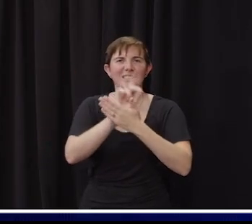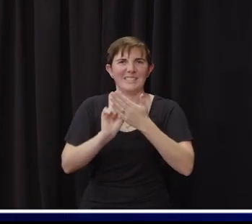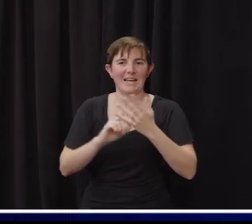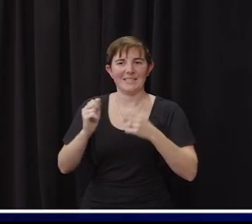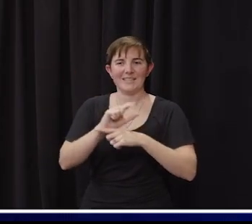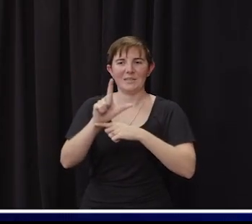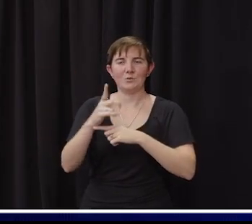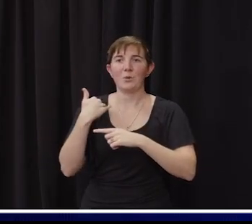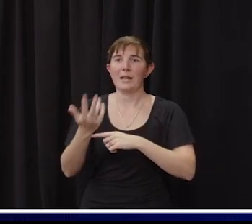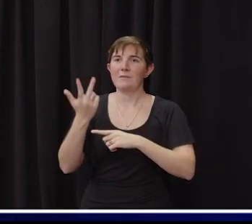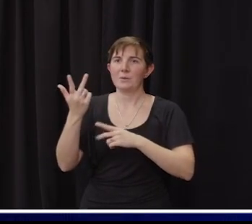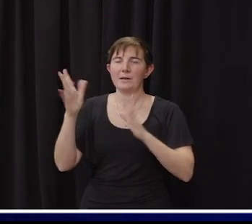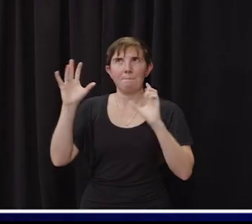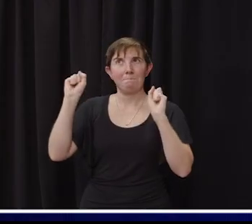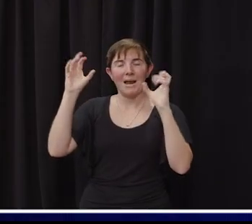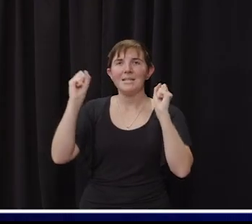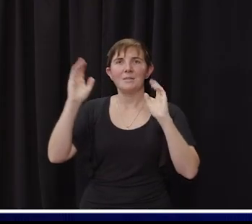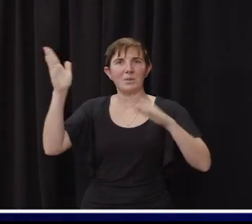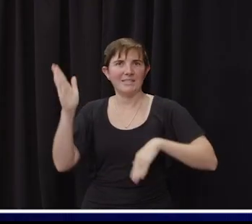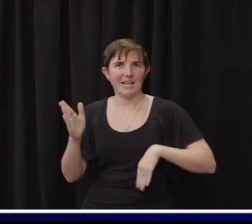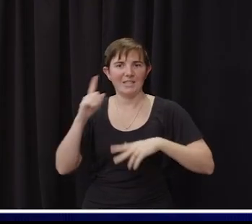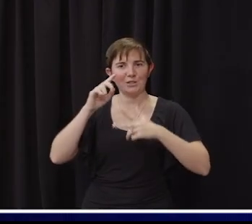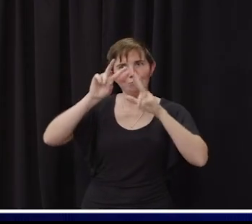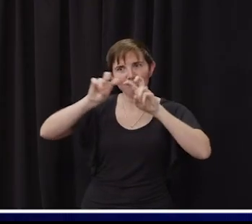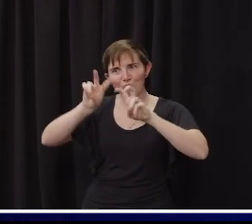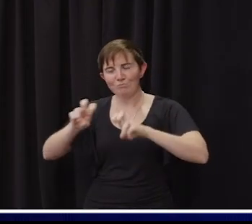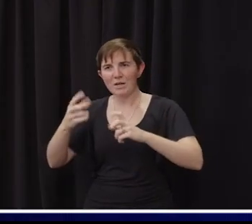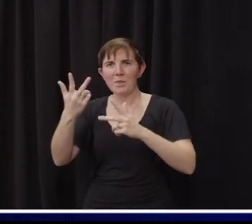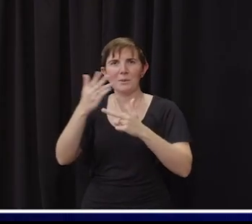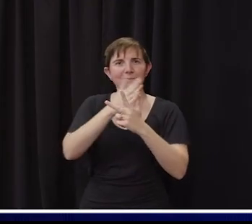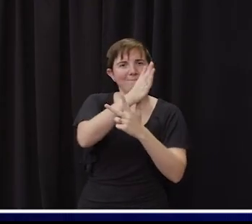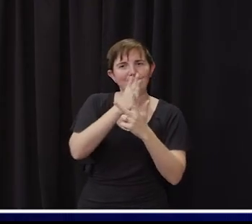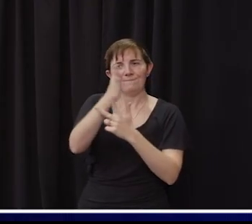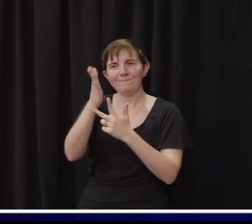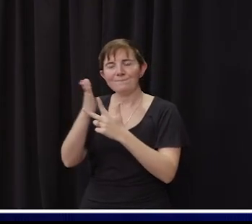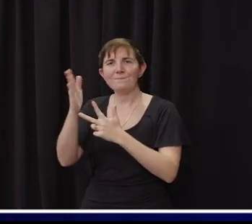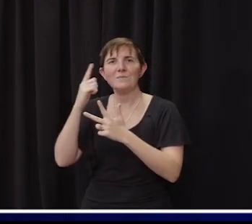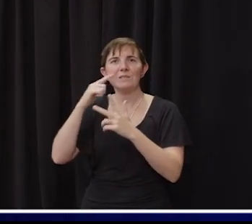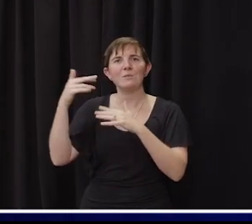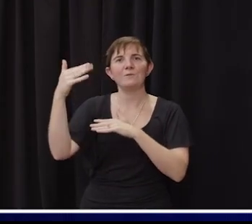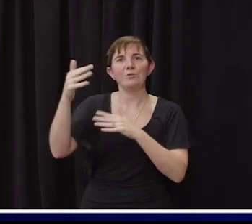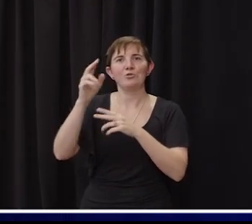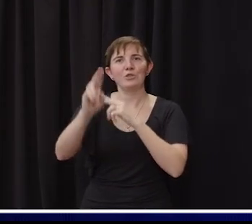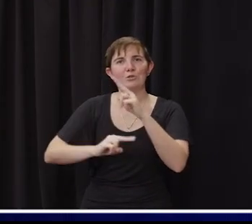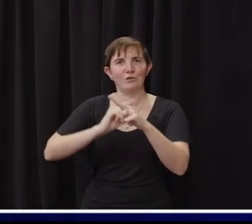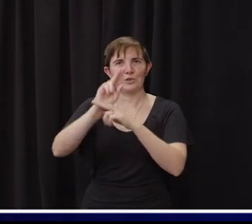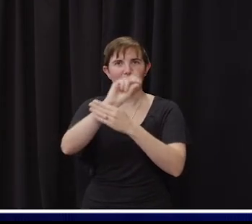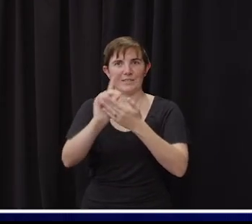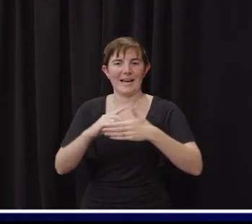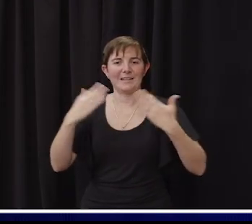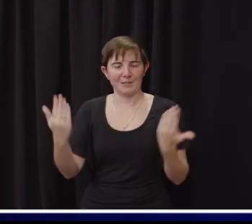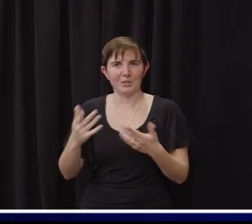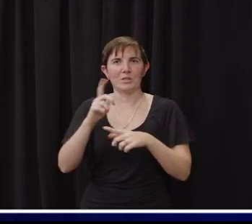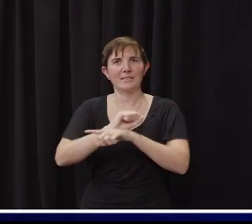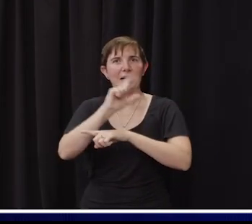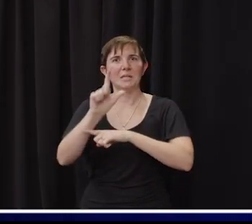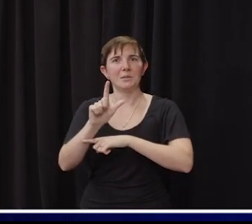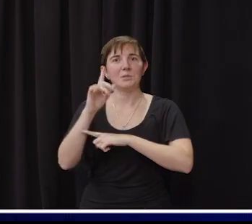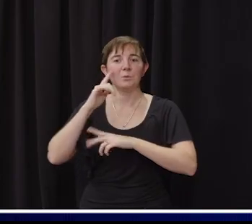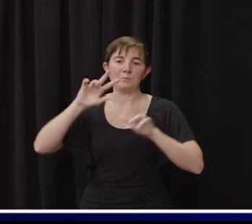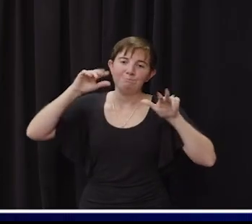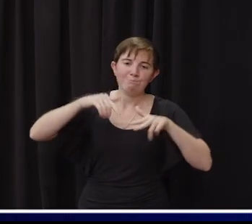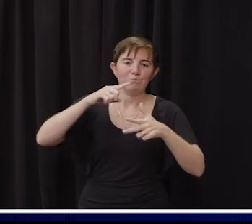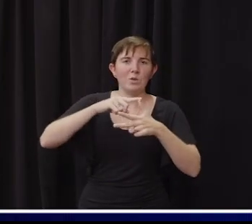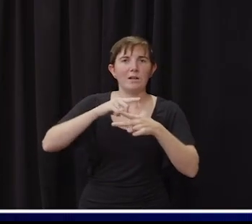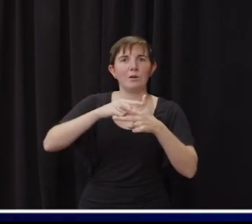three fantastic presentations looking at three different areas of the future of universal design in St. Louis. We are going to be looking at